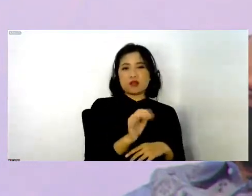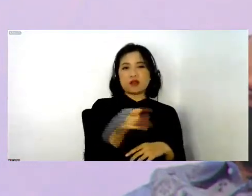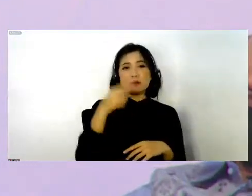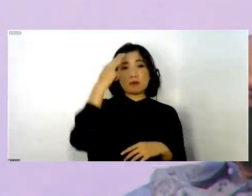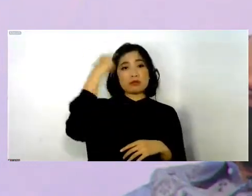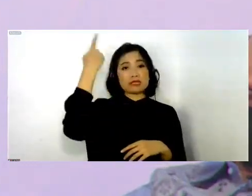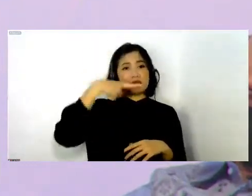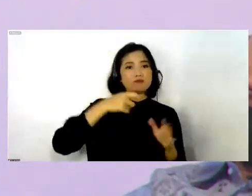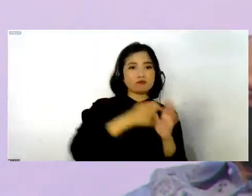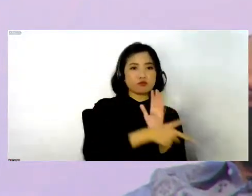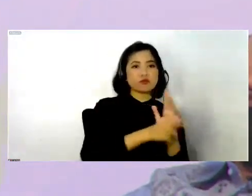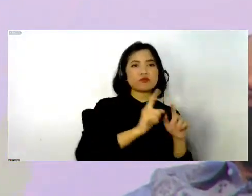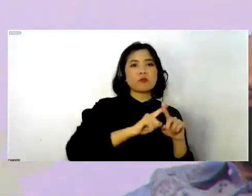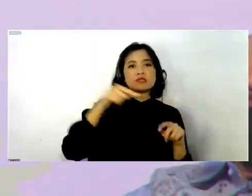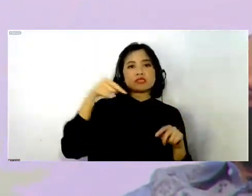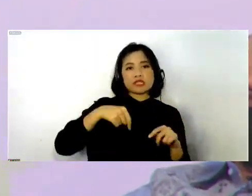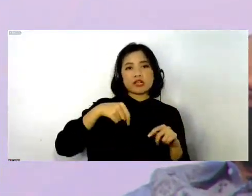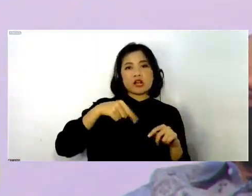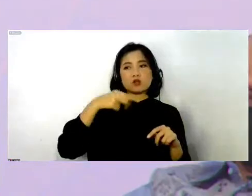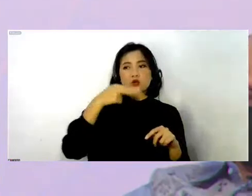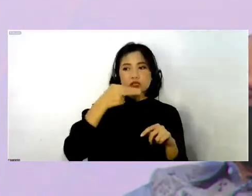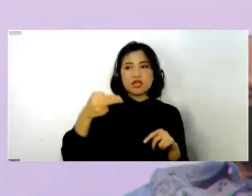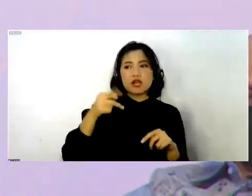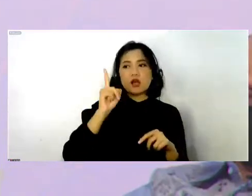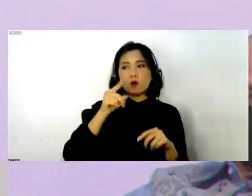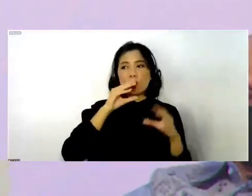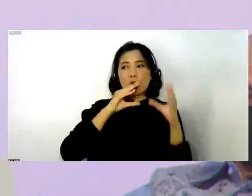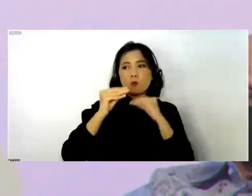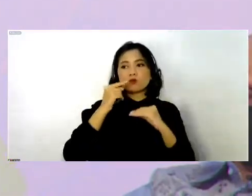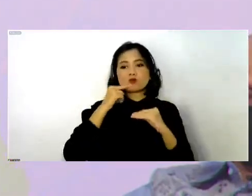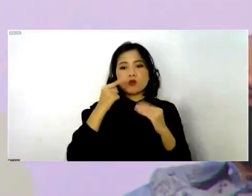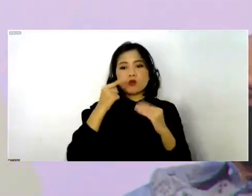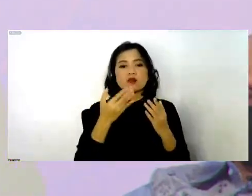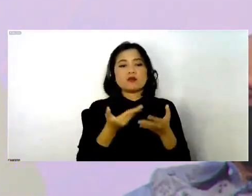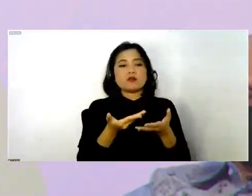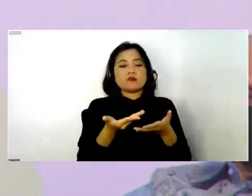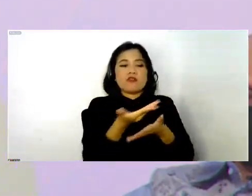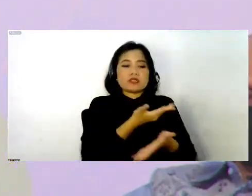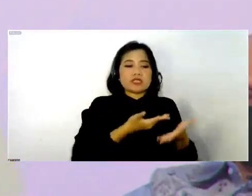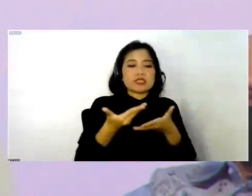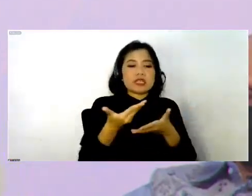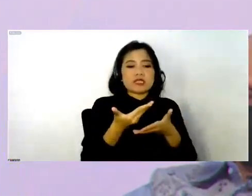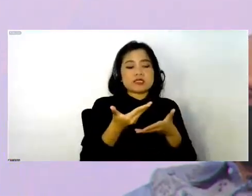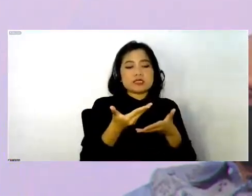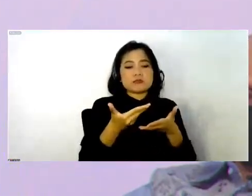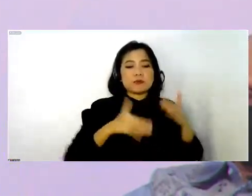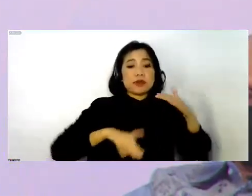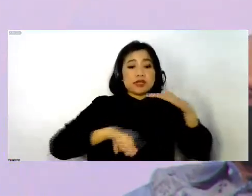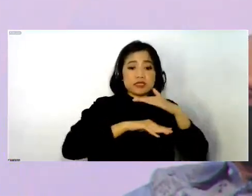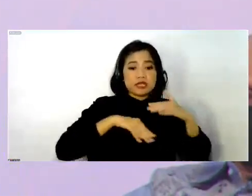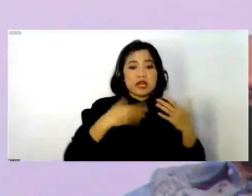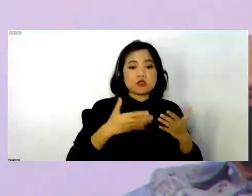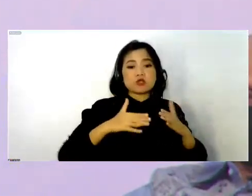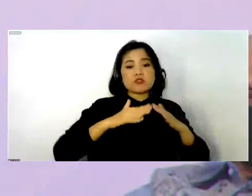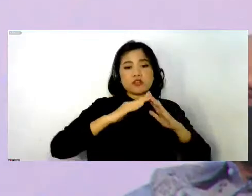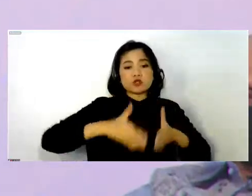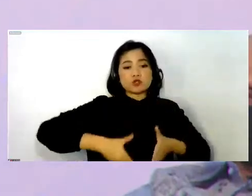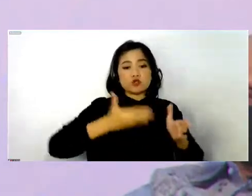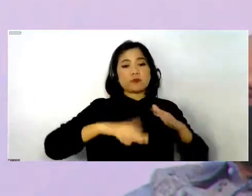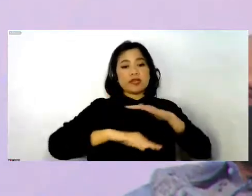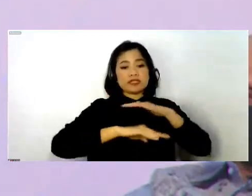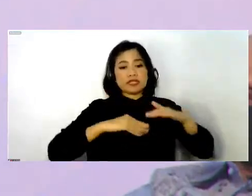road, arterial road connecting from point A to point B. Almost uniform.